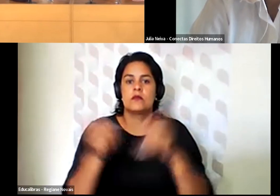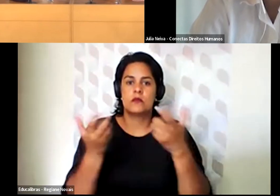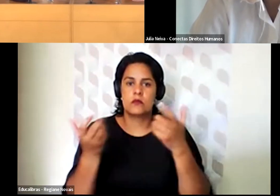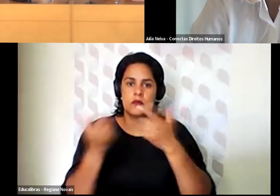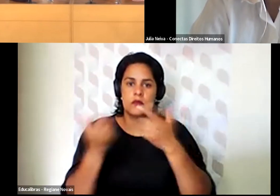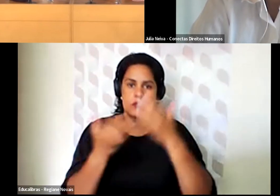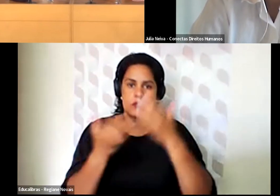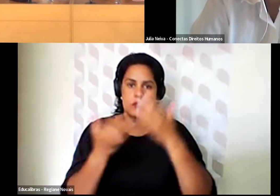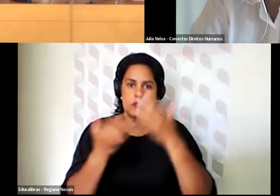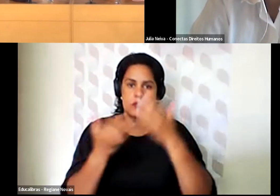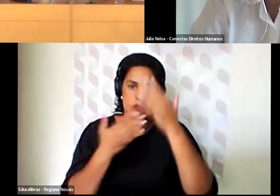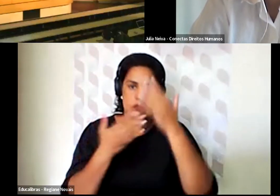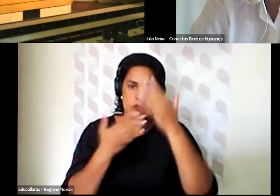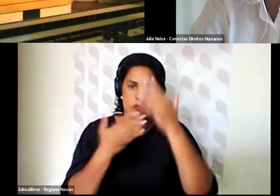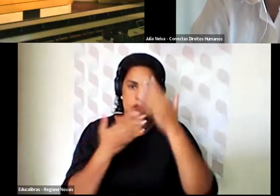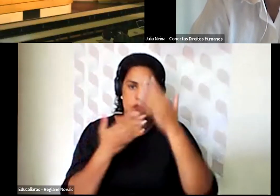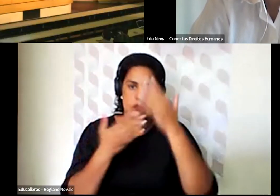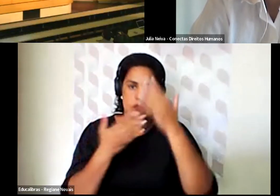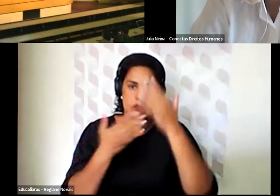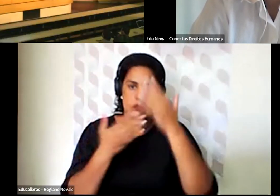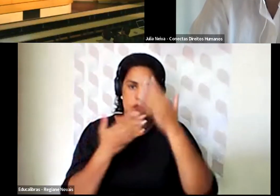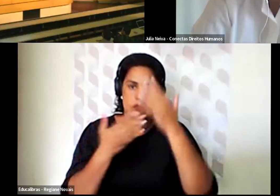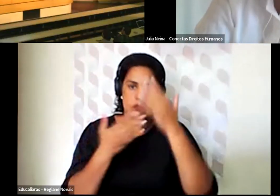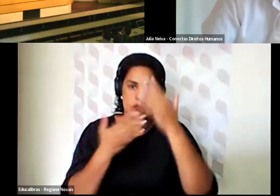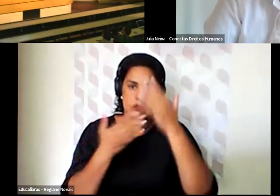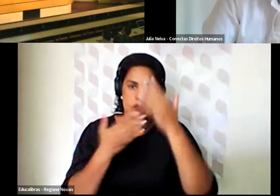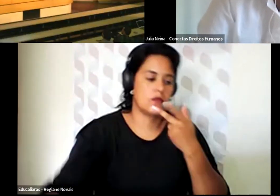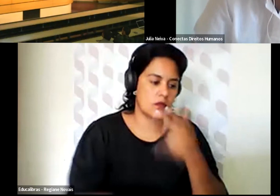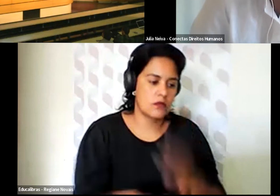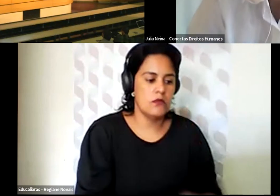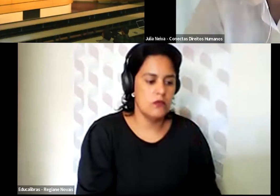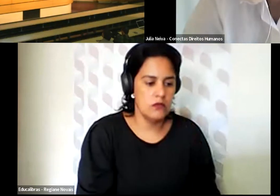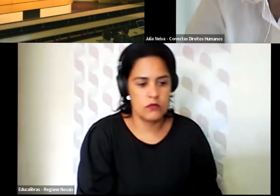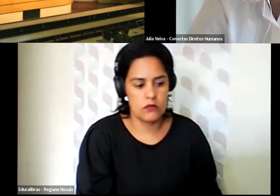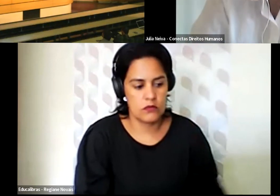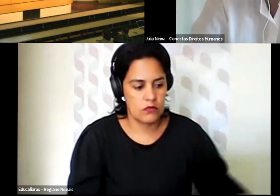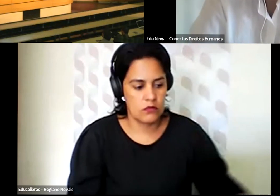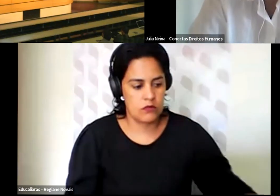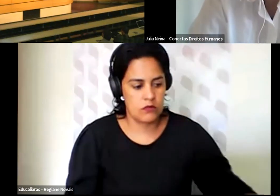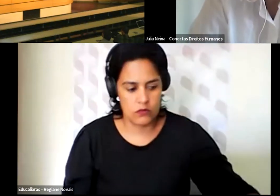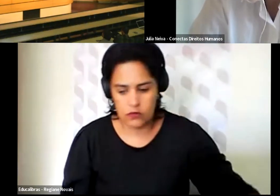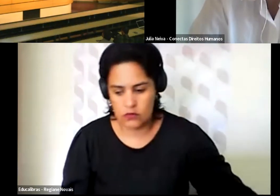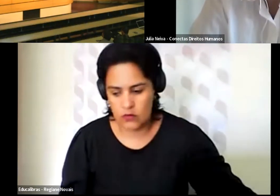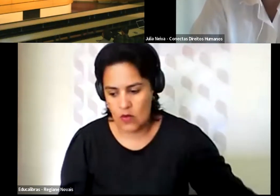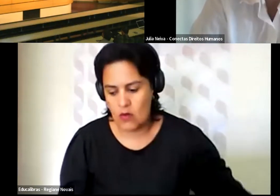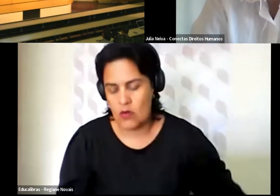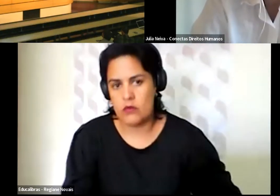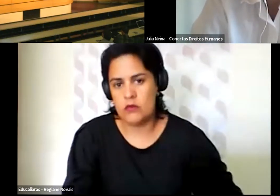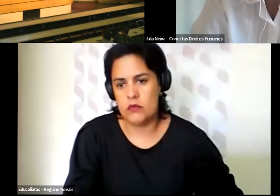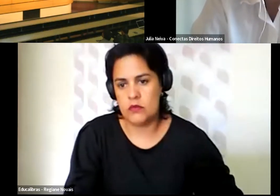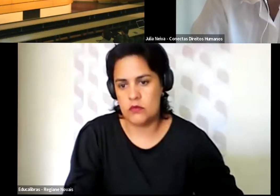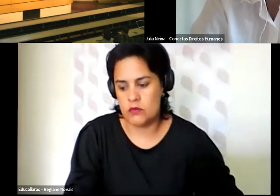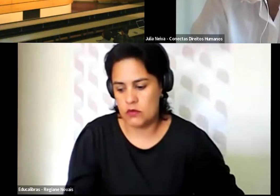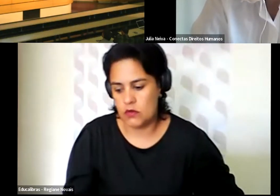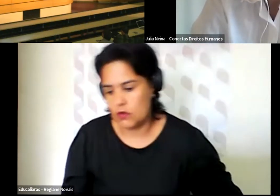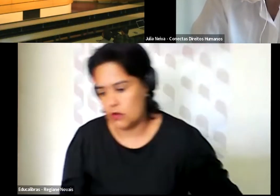not only brought the gender balance a bit to this panel, but also this civil society perspective. And obviously,